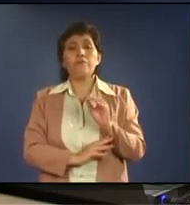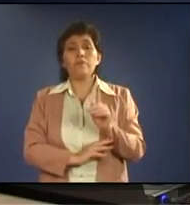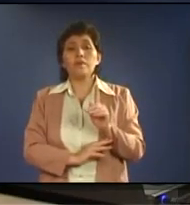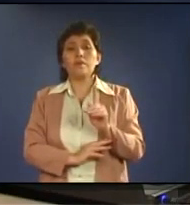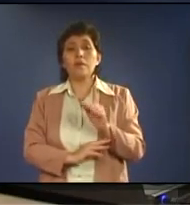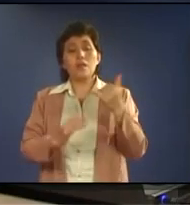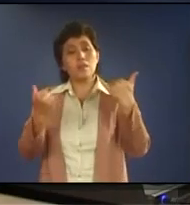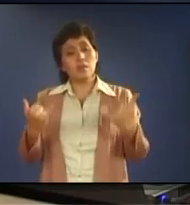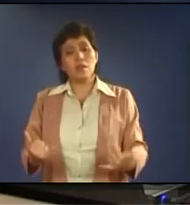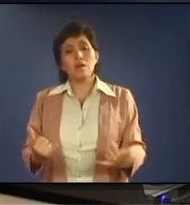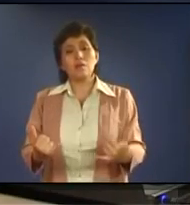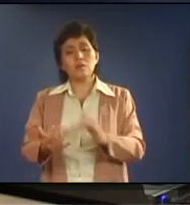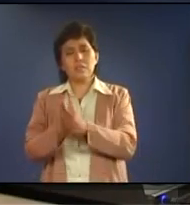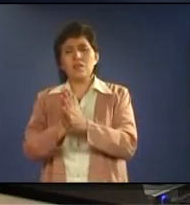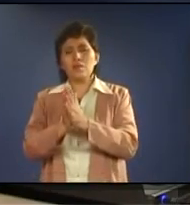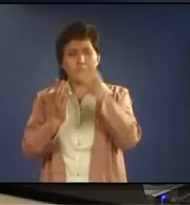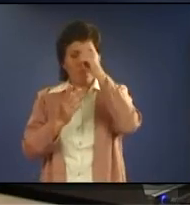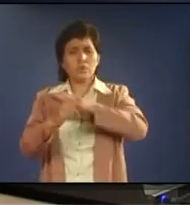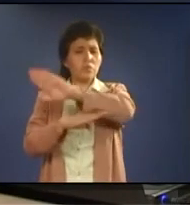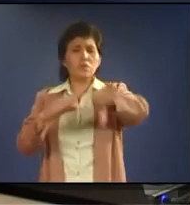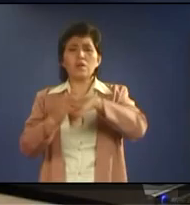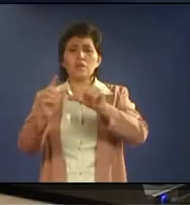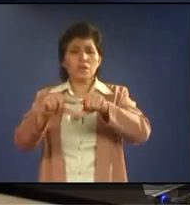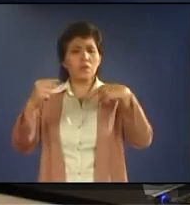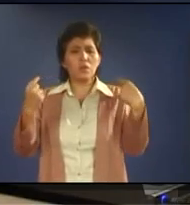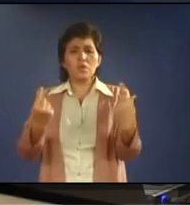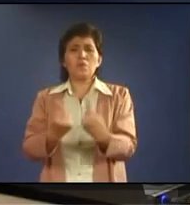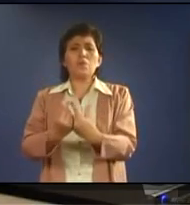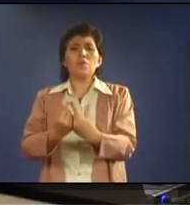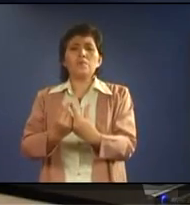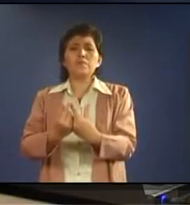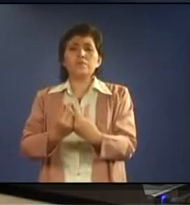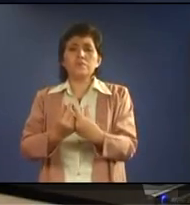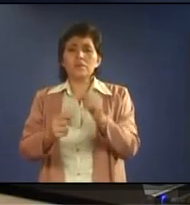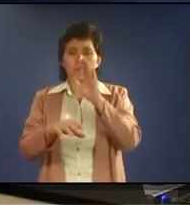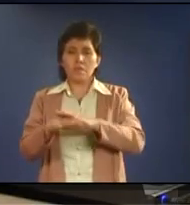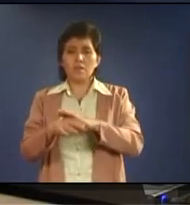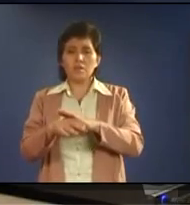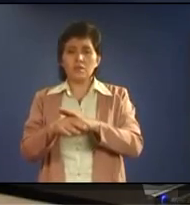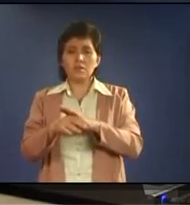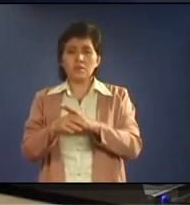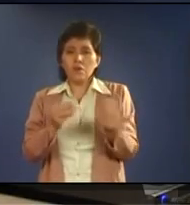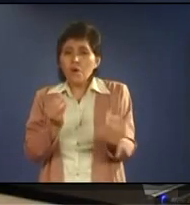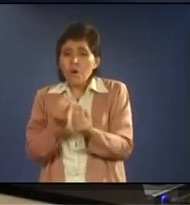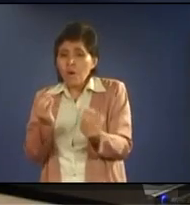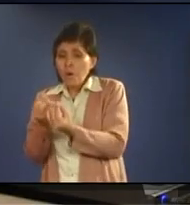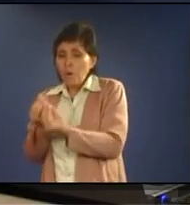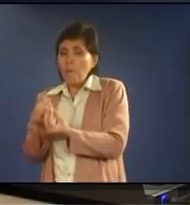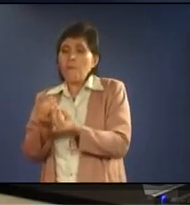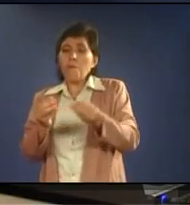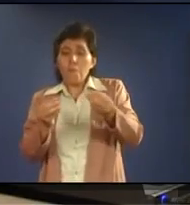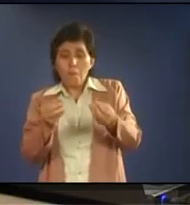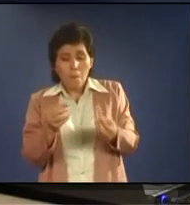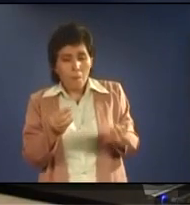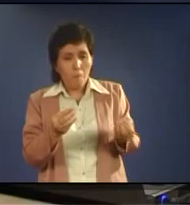Now, so overall, the group's definition of a group, it's called a collection of two or more people